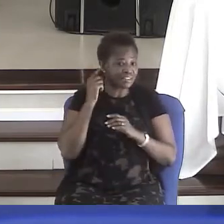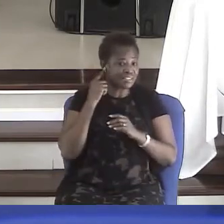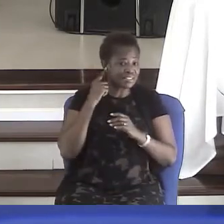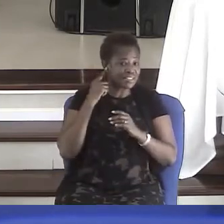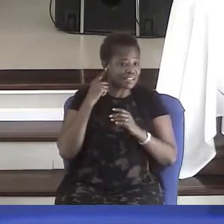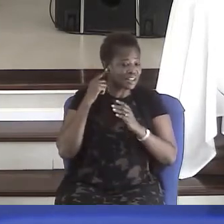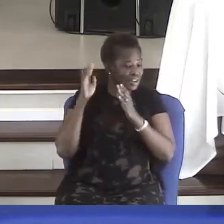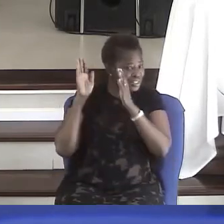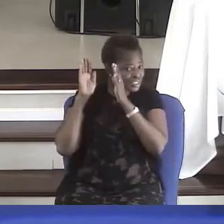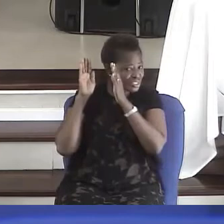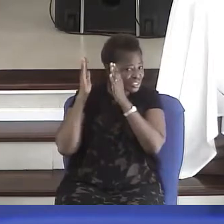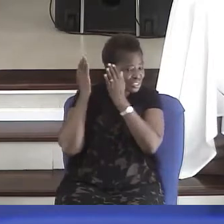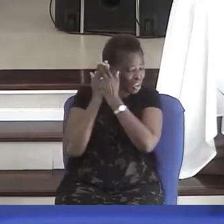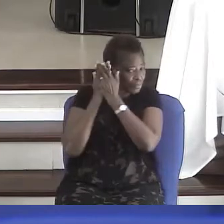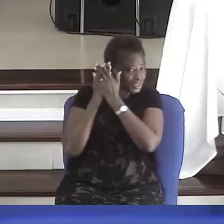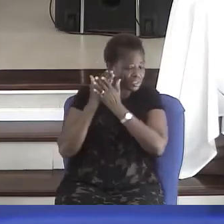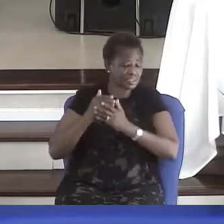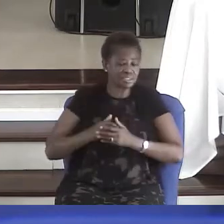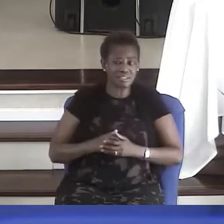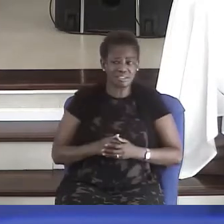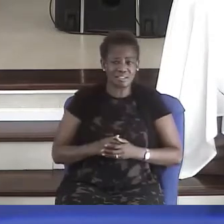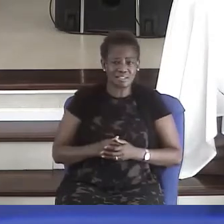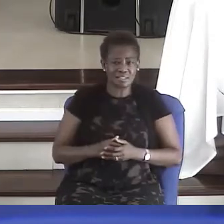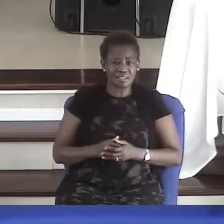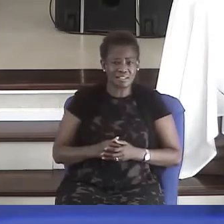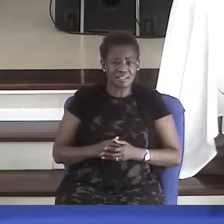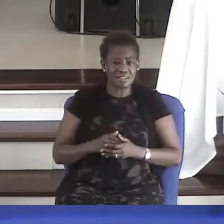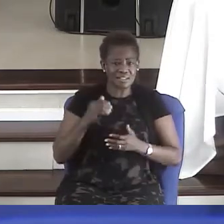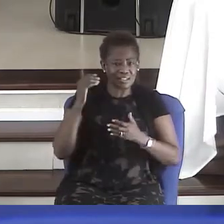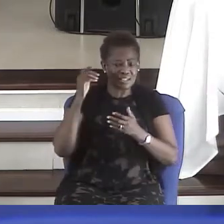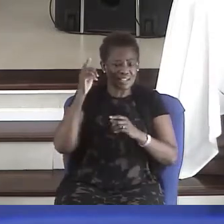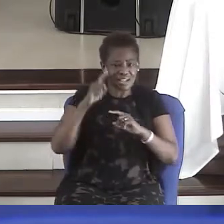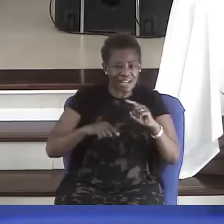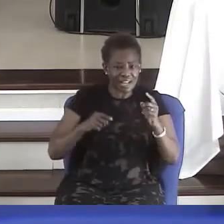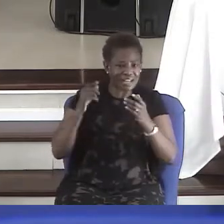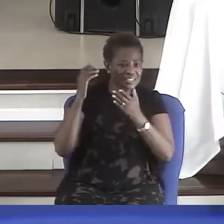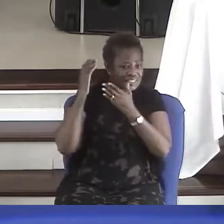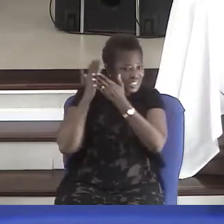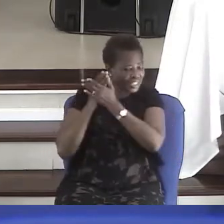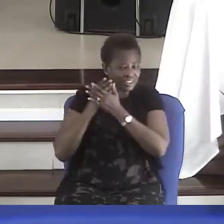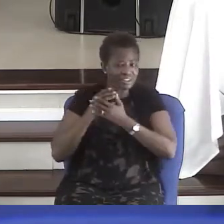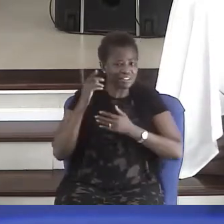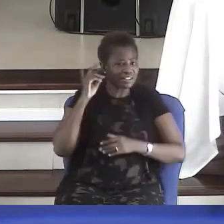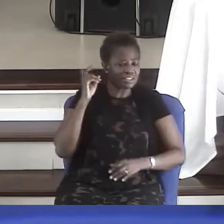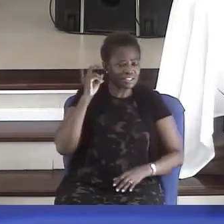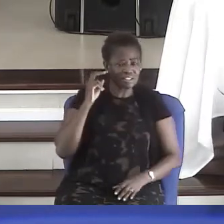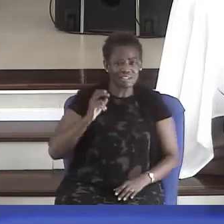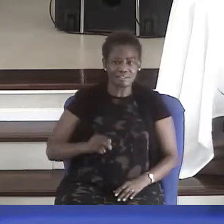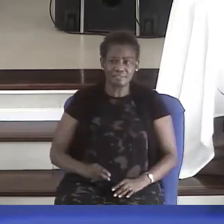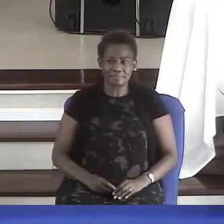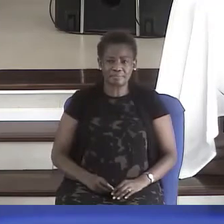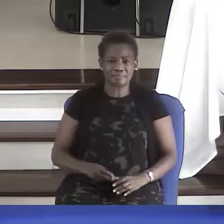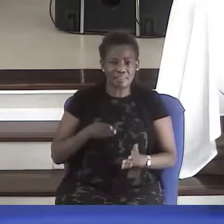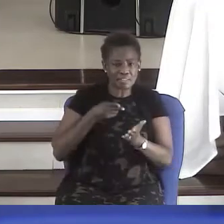are dull, dull of hearing the truth.